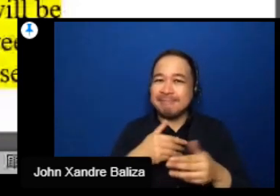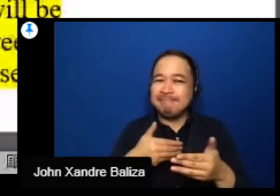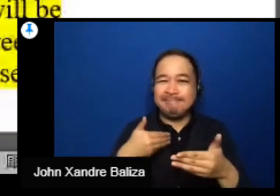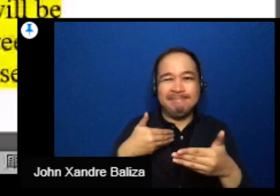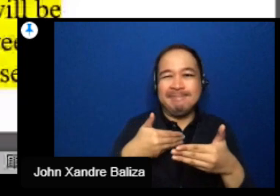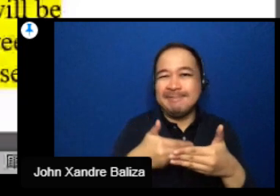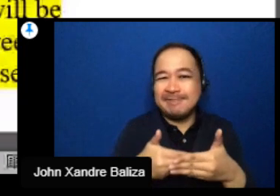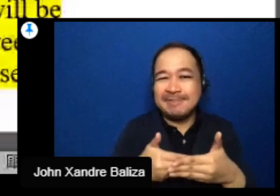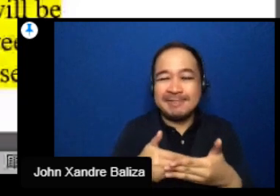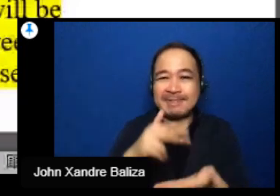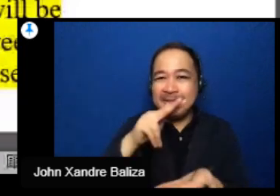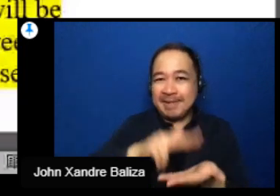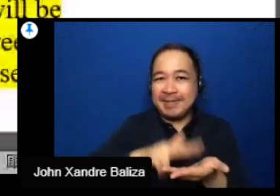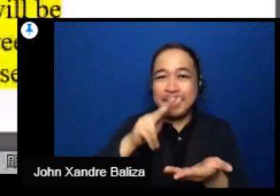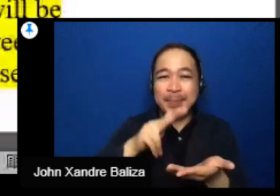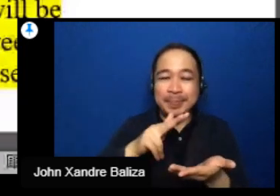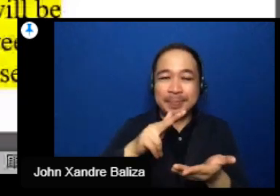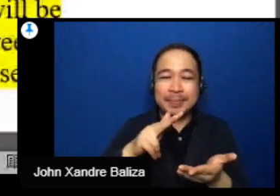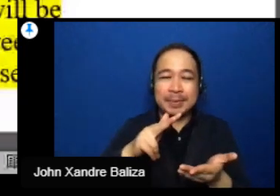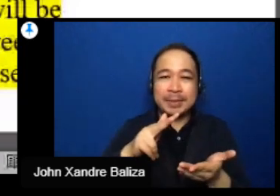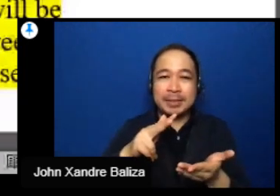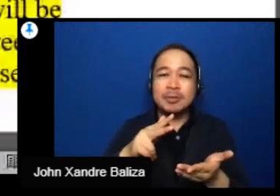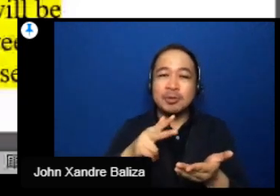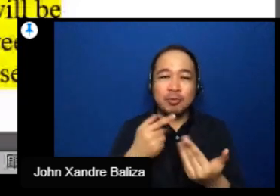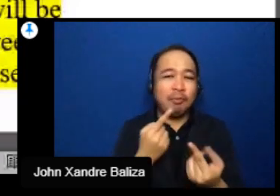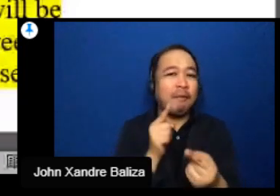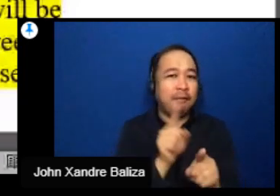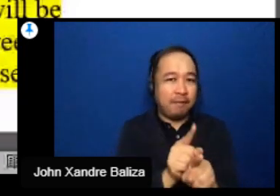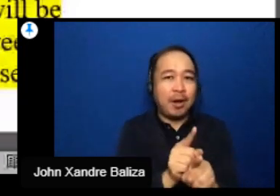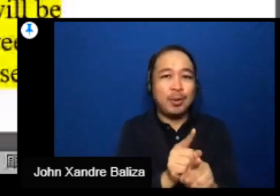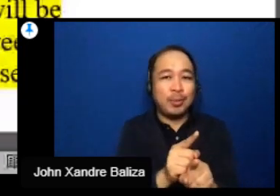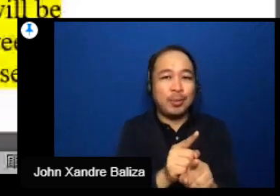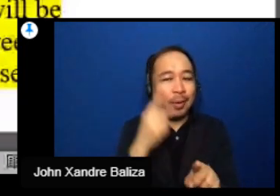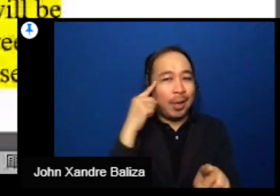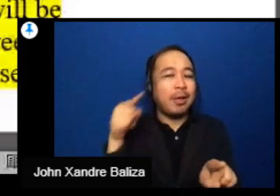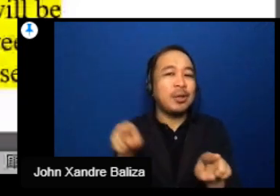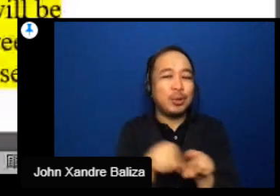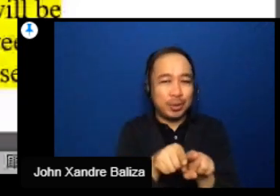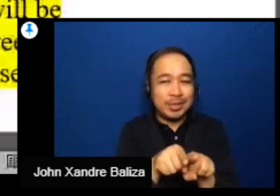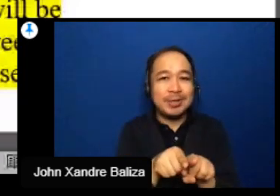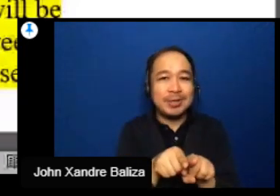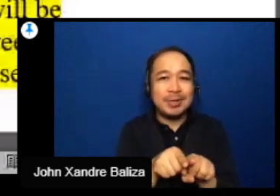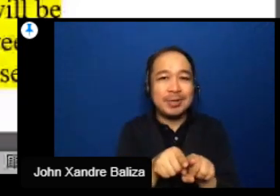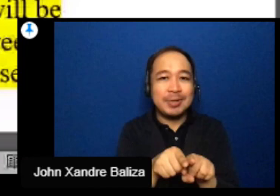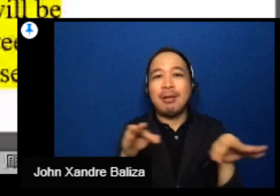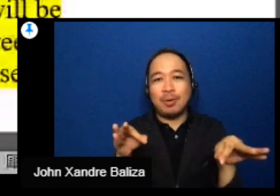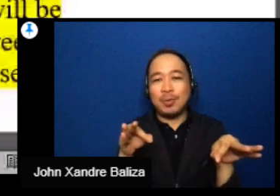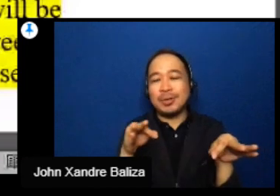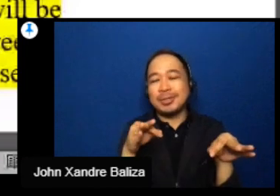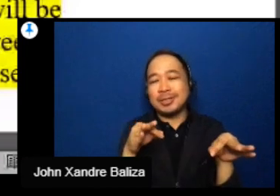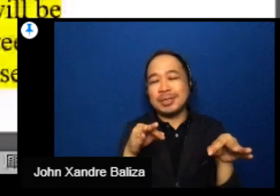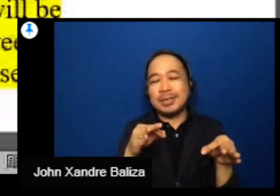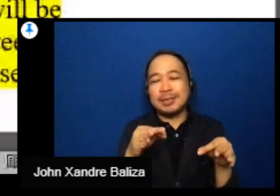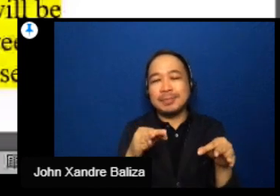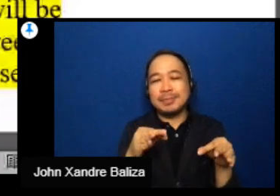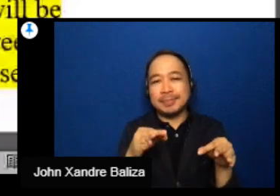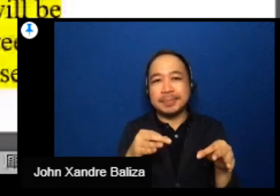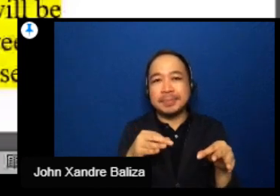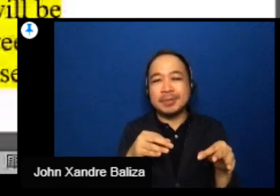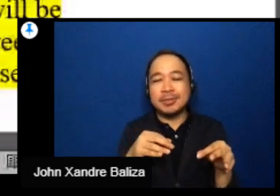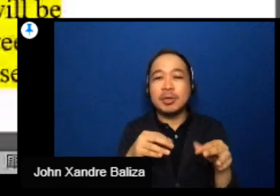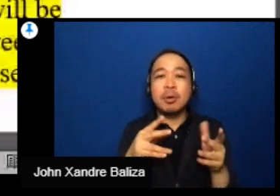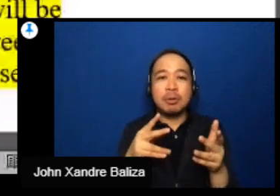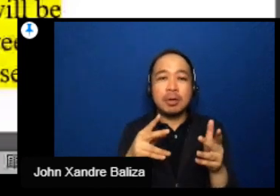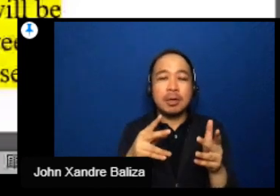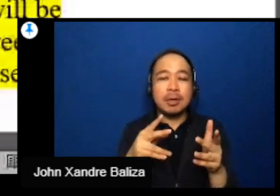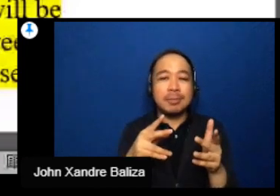that in any sense we stick to the agreed language of how we refer